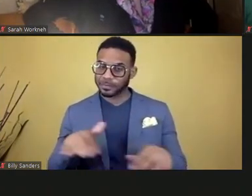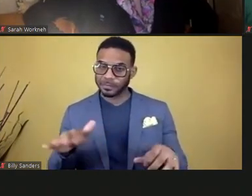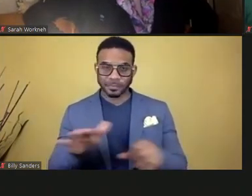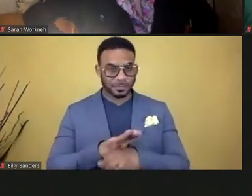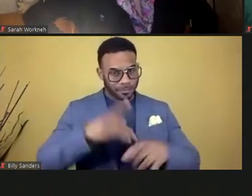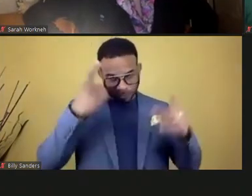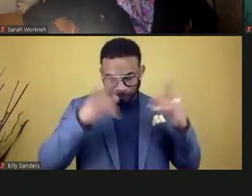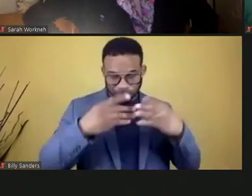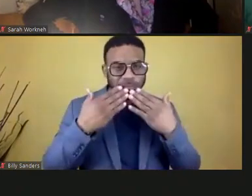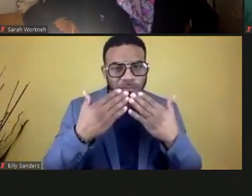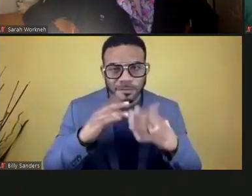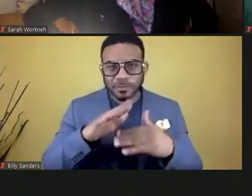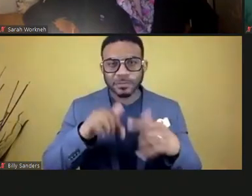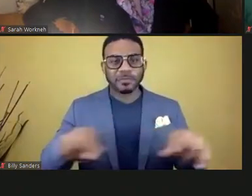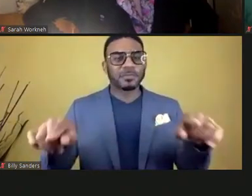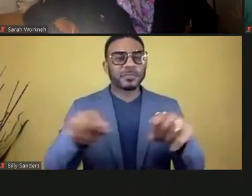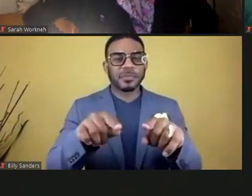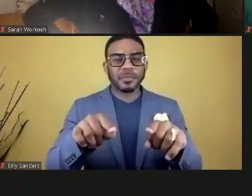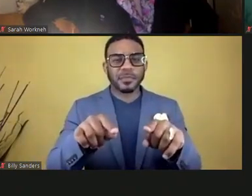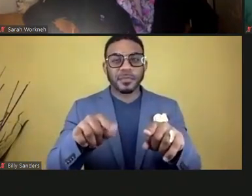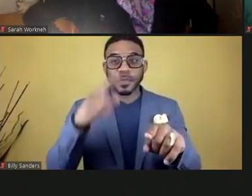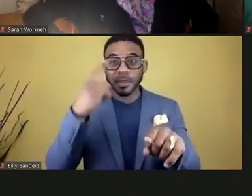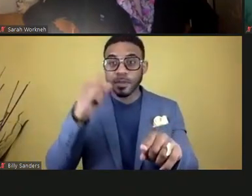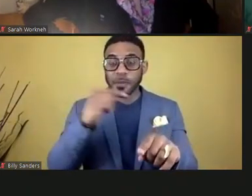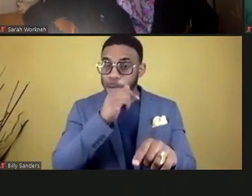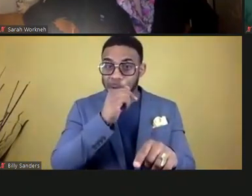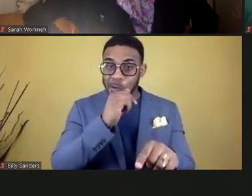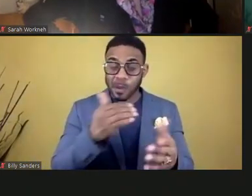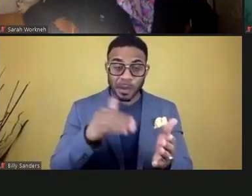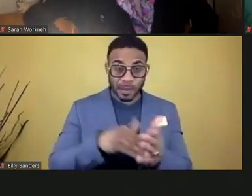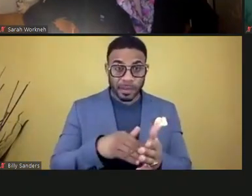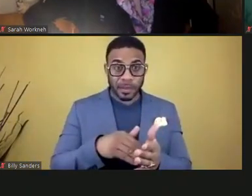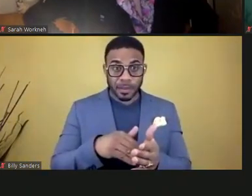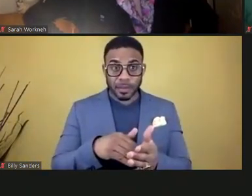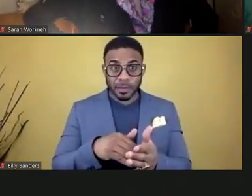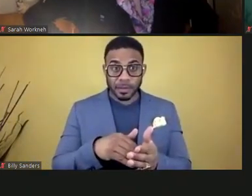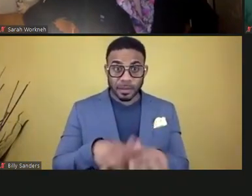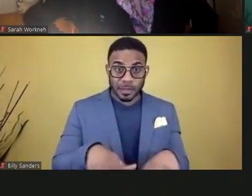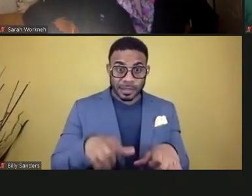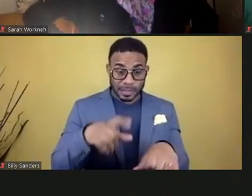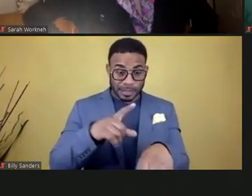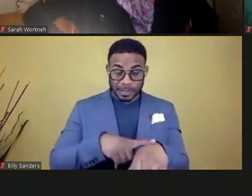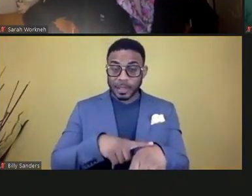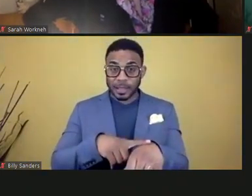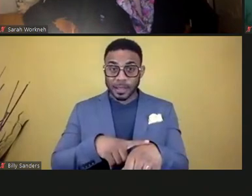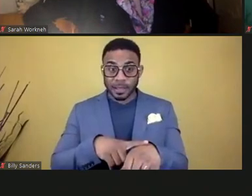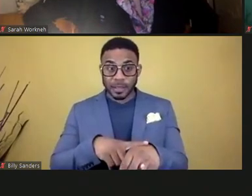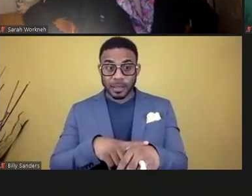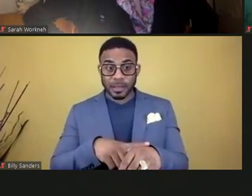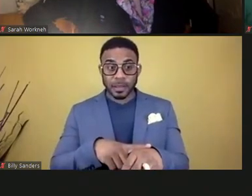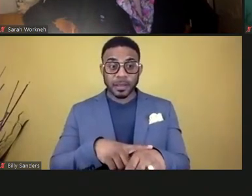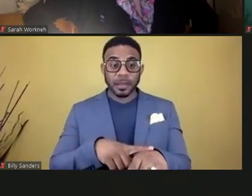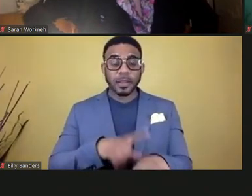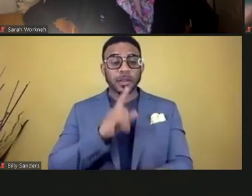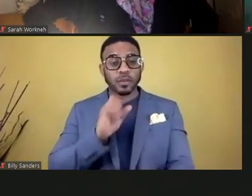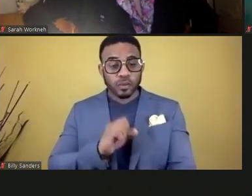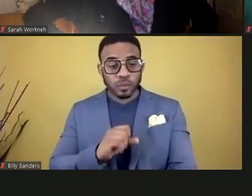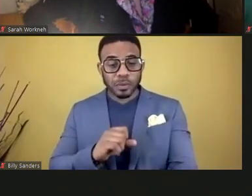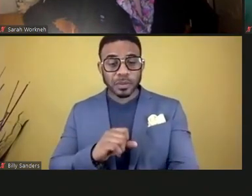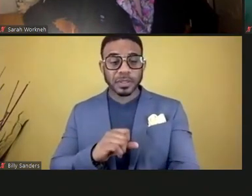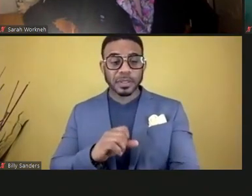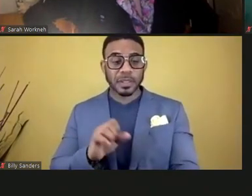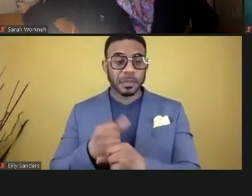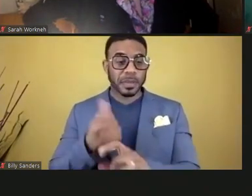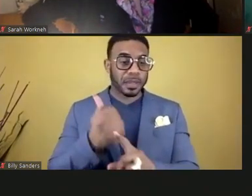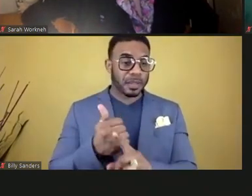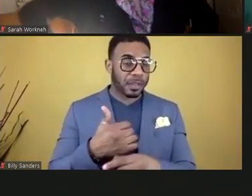utter gratitude to all of you for, again, taking the time, truly making